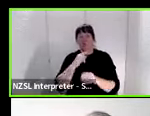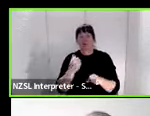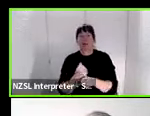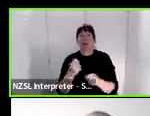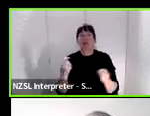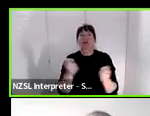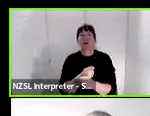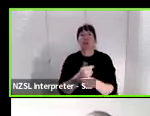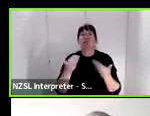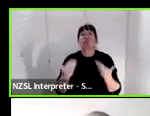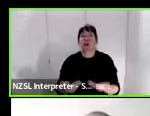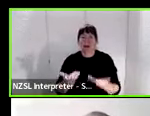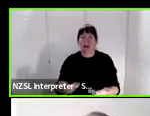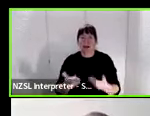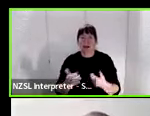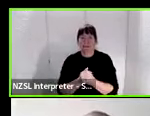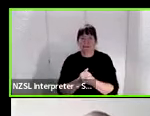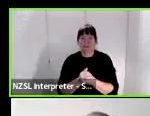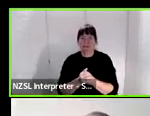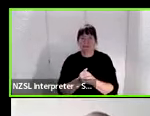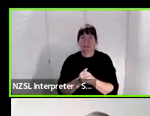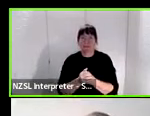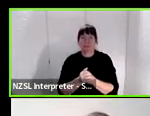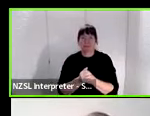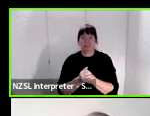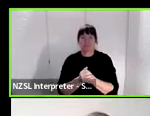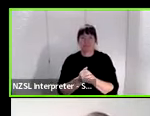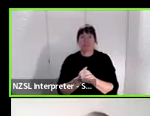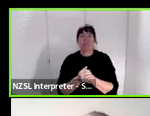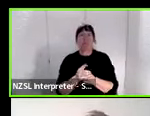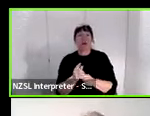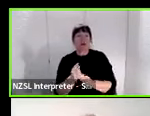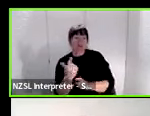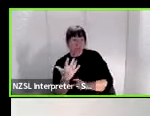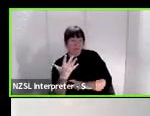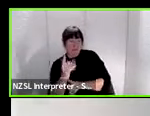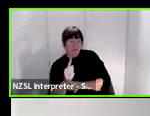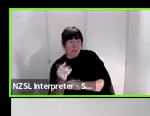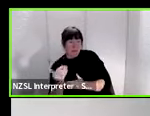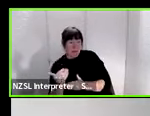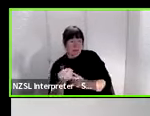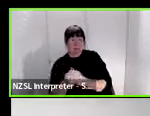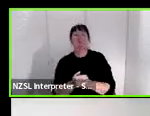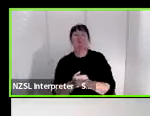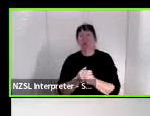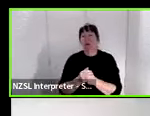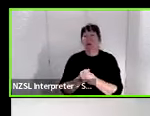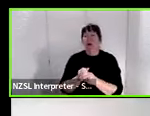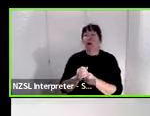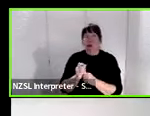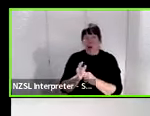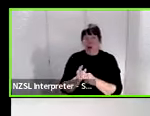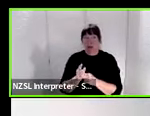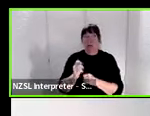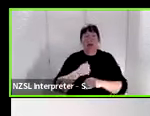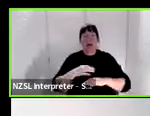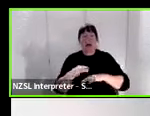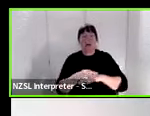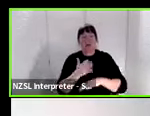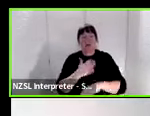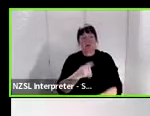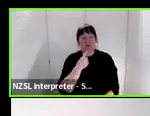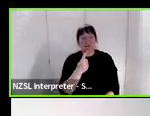You're about at just past 5 minutes there, Amy. And my husband just wanted me to mention one other thing. When I